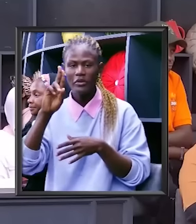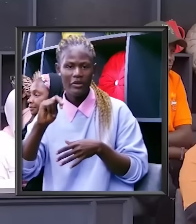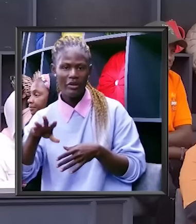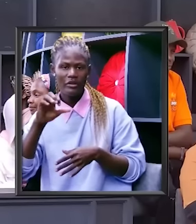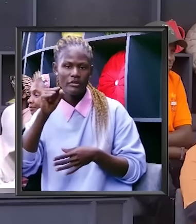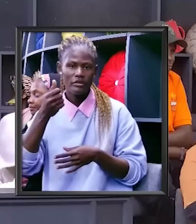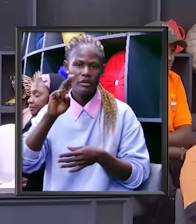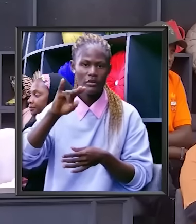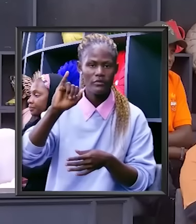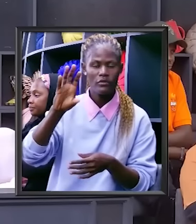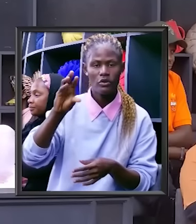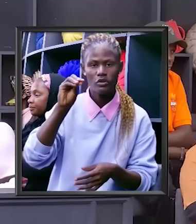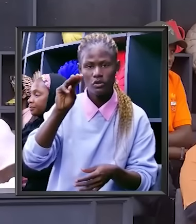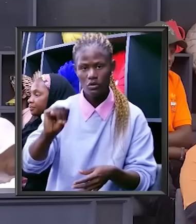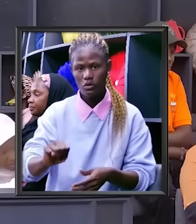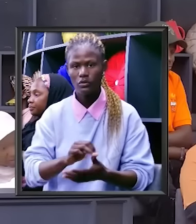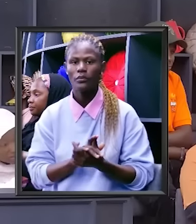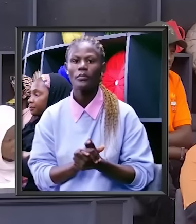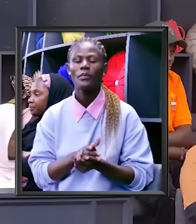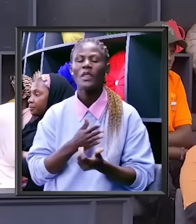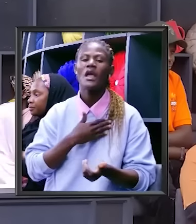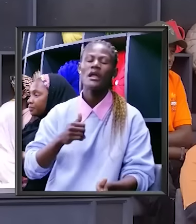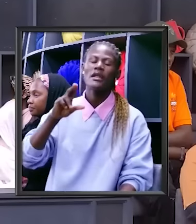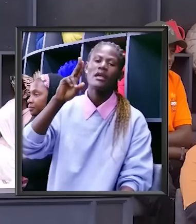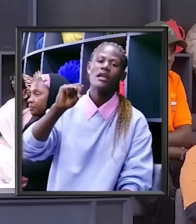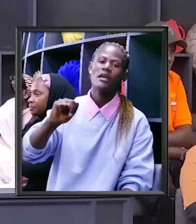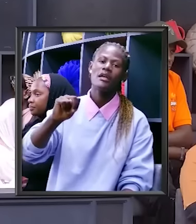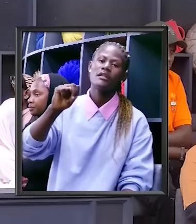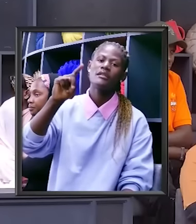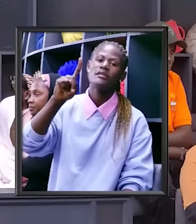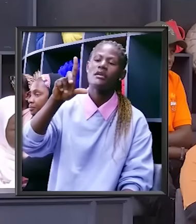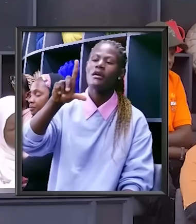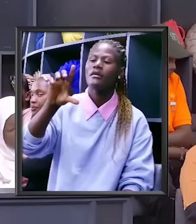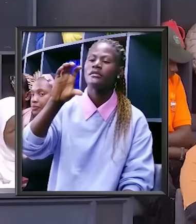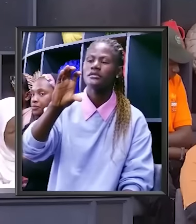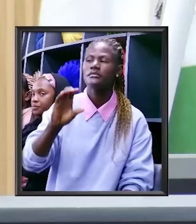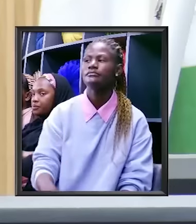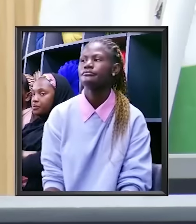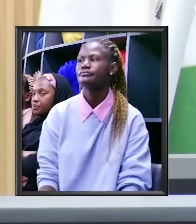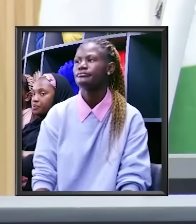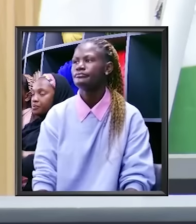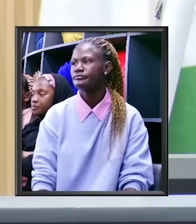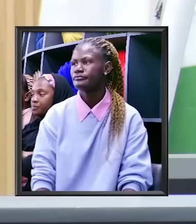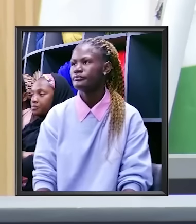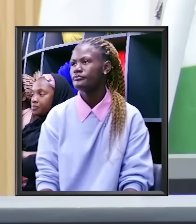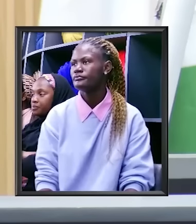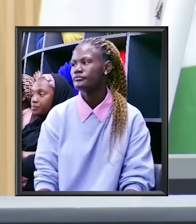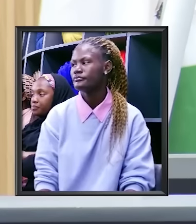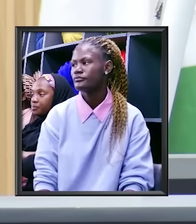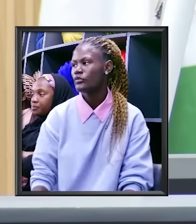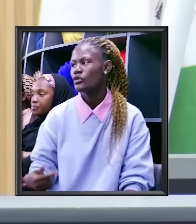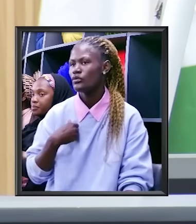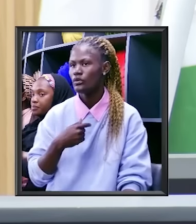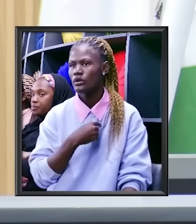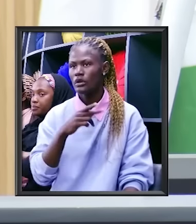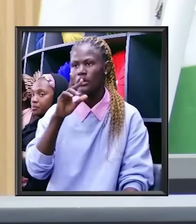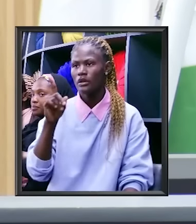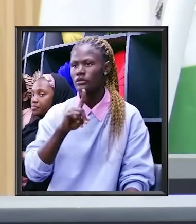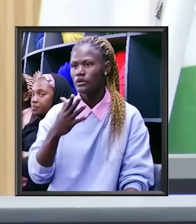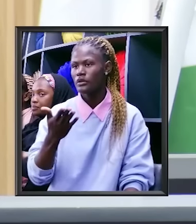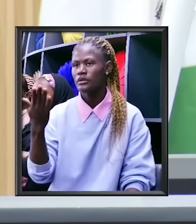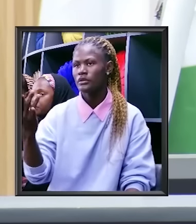CBN, Consumer Protection, and NDIC. Okay, and then meanwhile, we're doing this also to Brekete